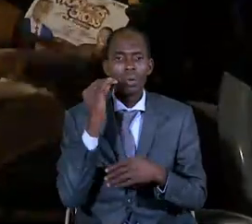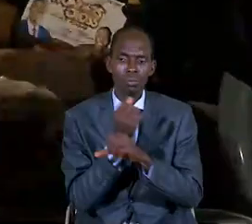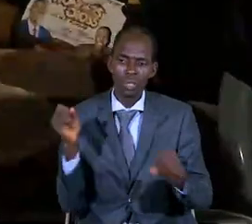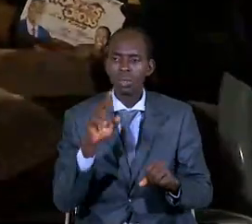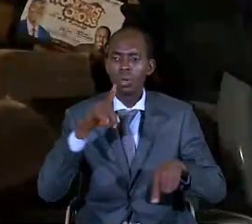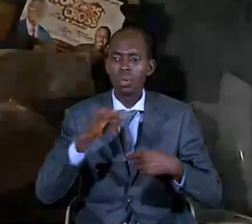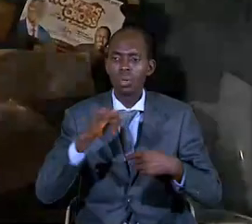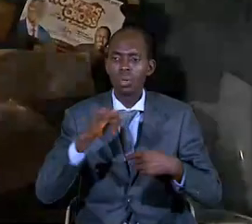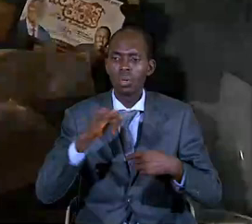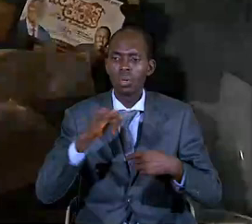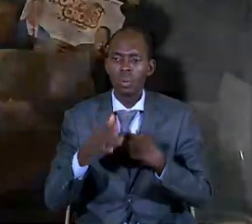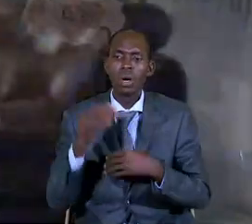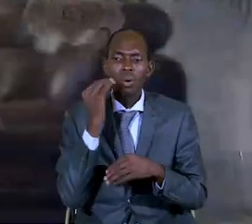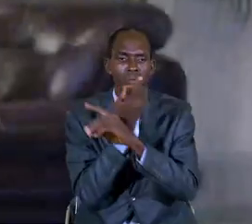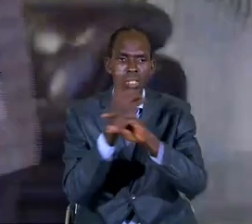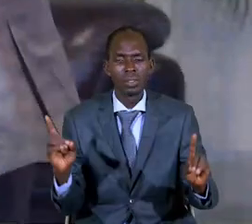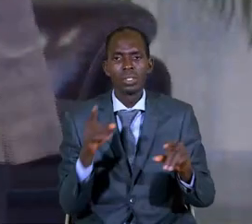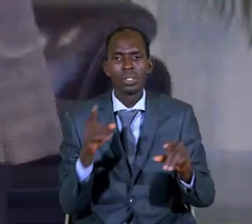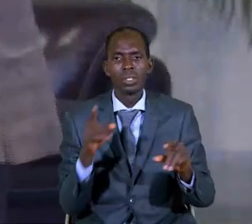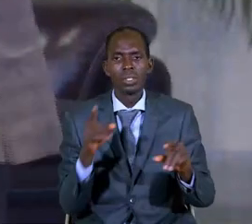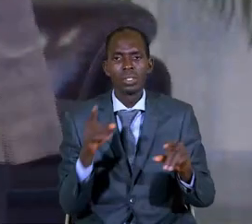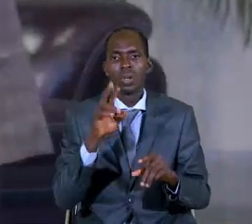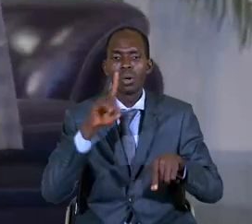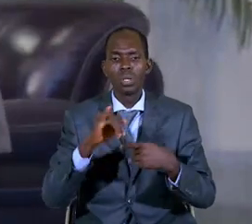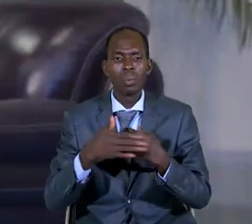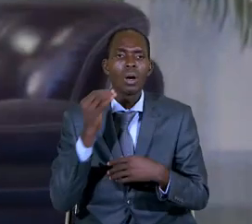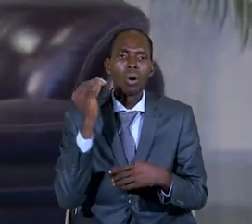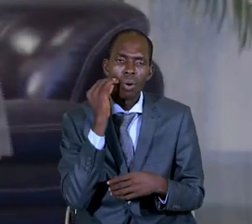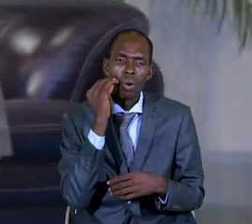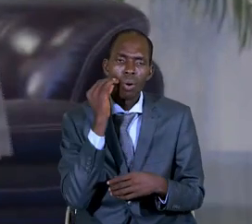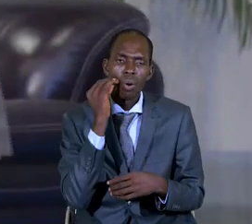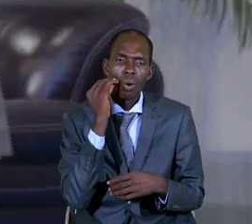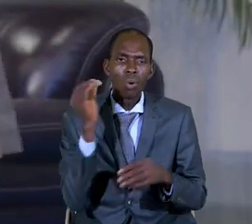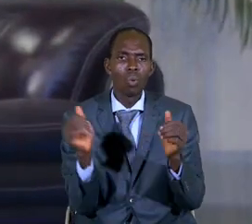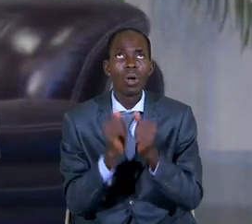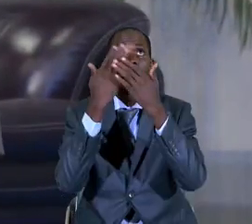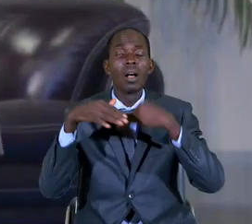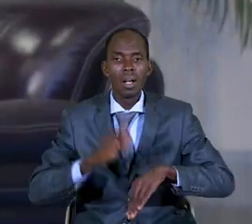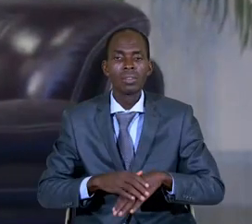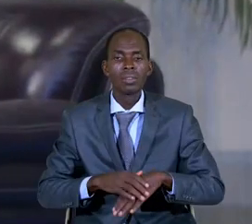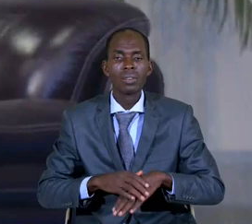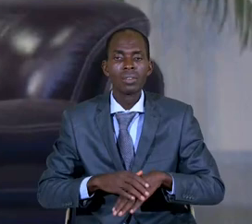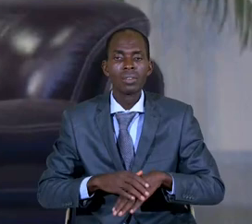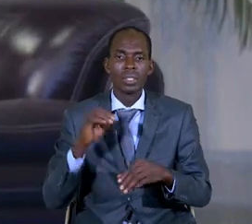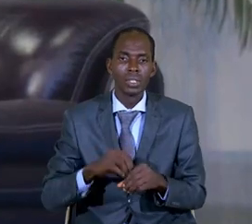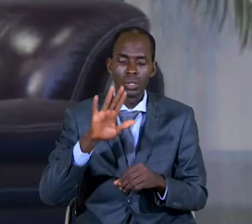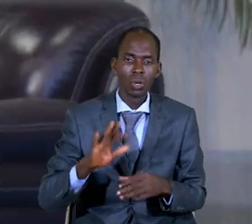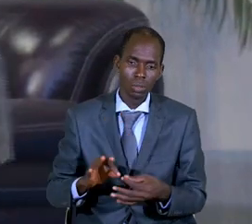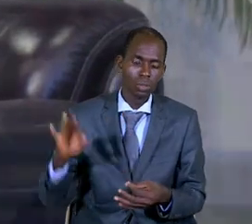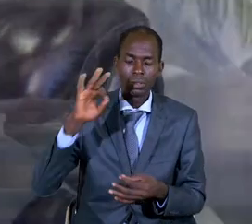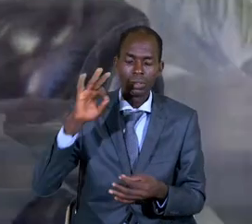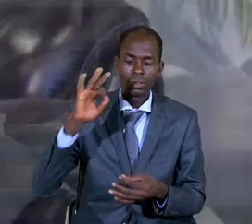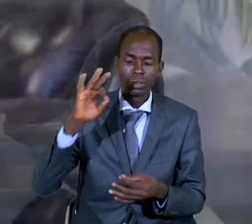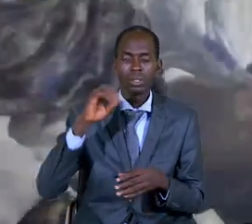You are going back home delivered. You are going back home with heaven in your soul in